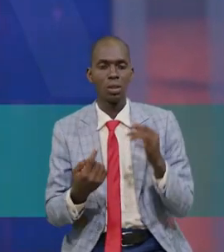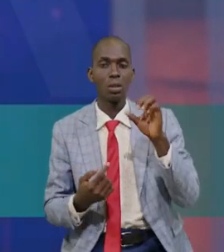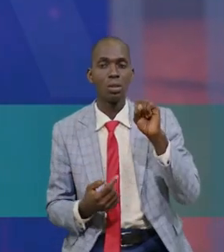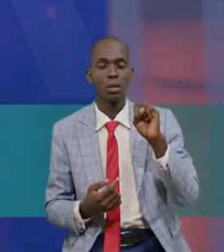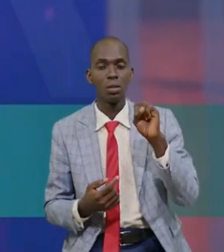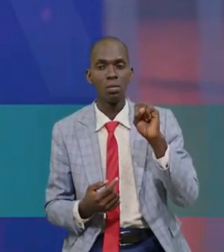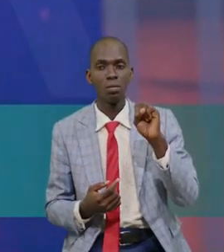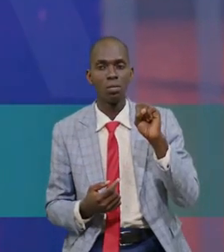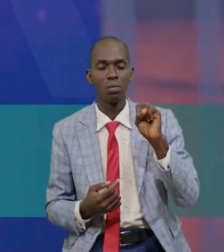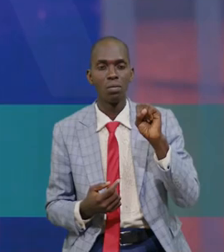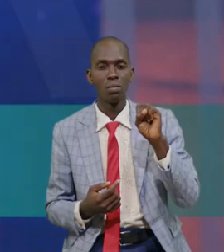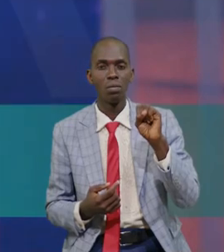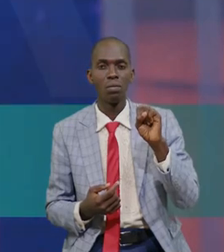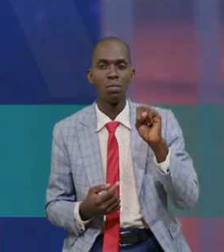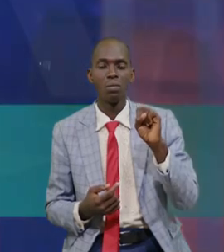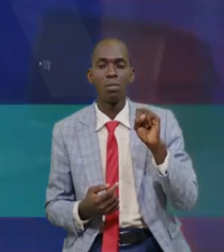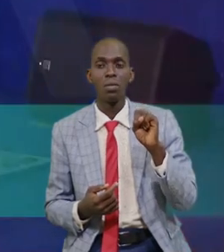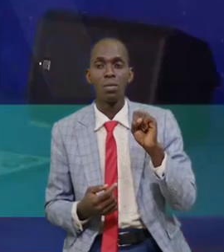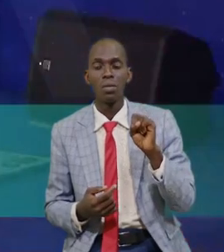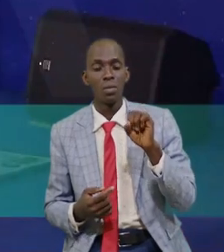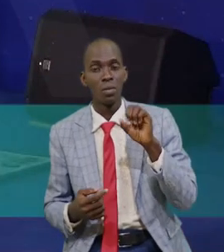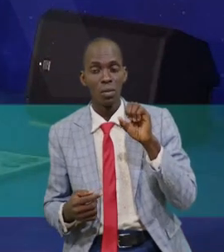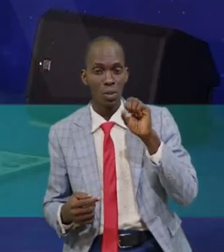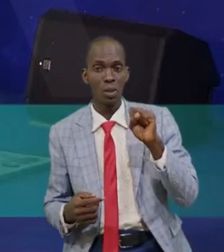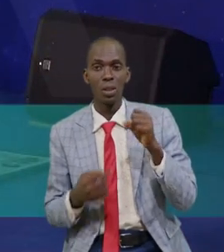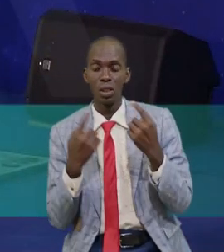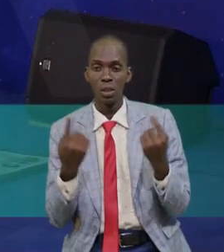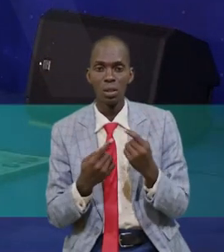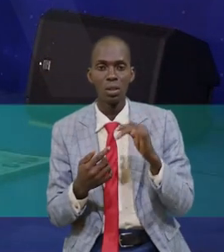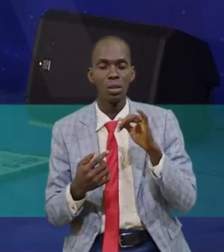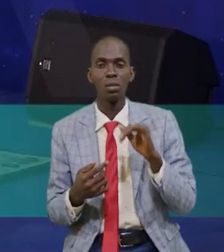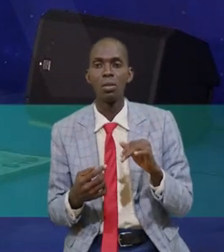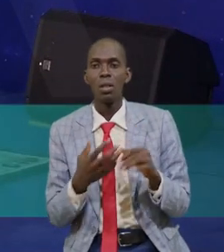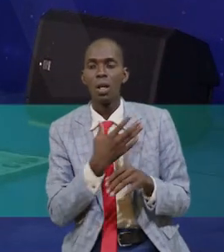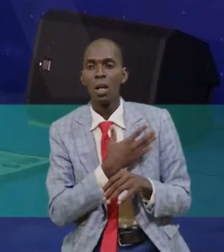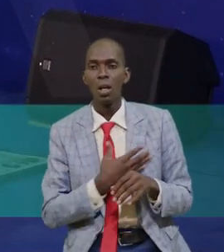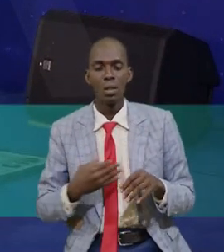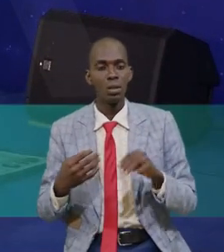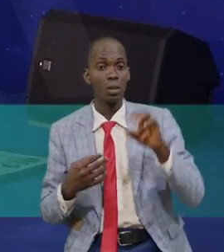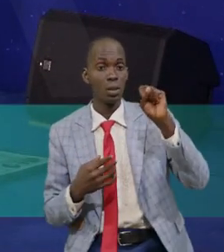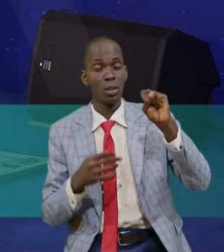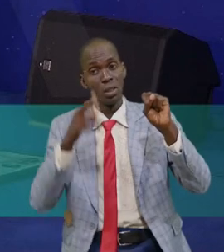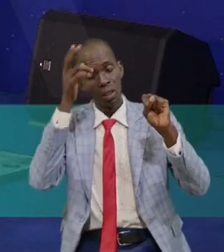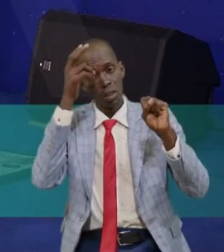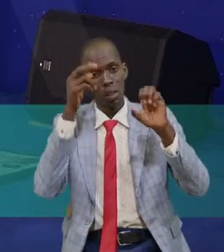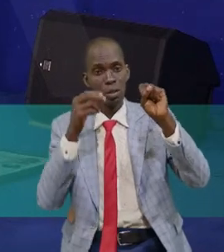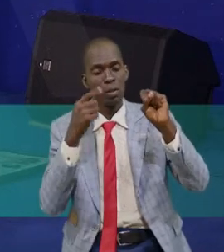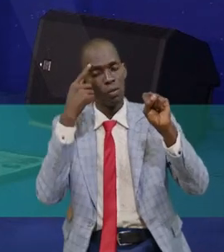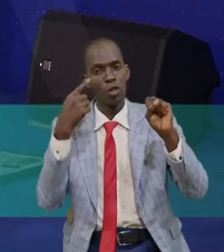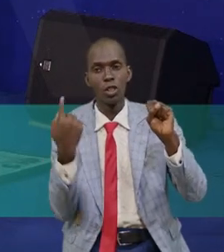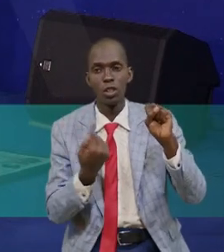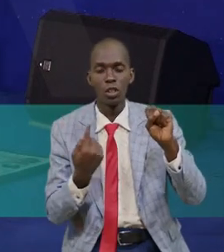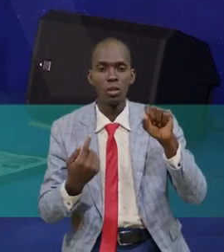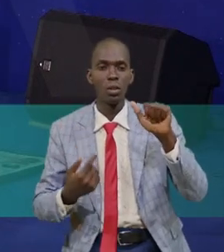sin. If there is anger, anger comes from the devil, and it becomes too heavy, and you